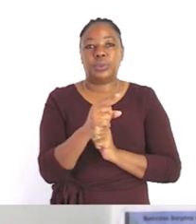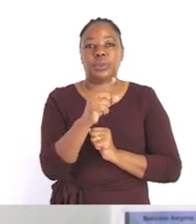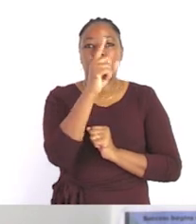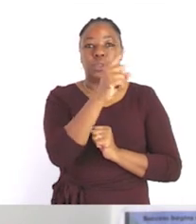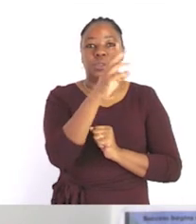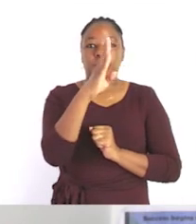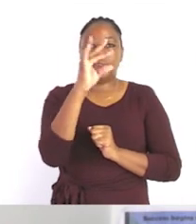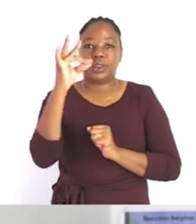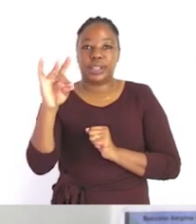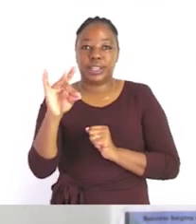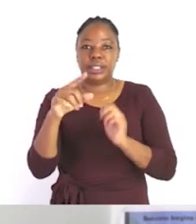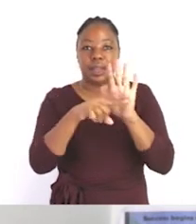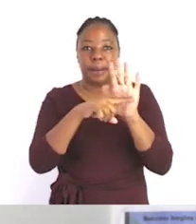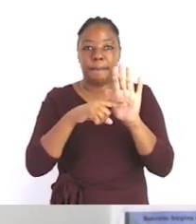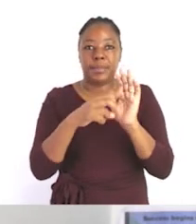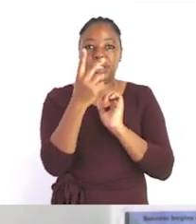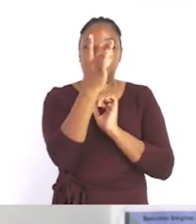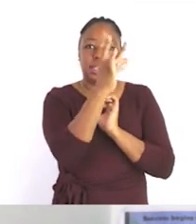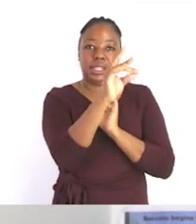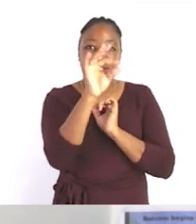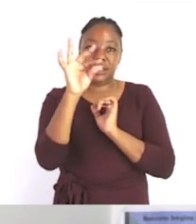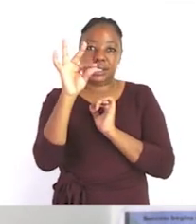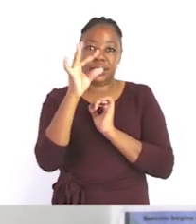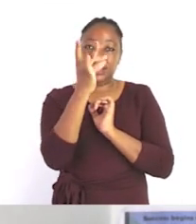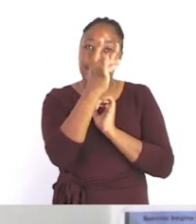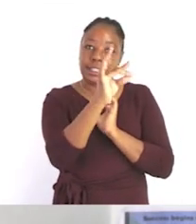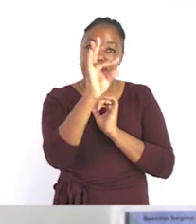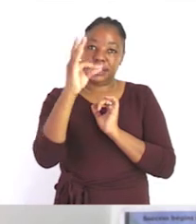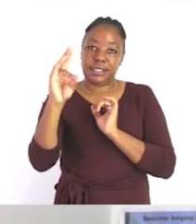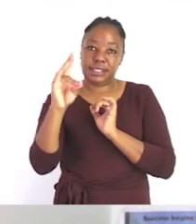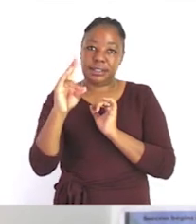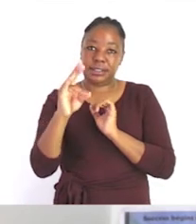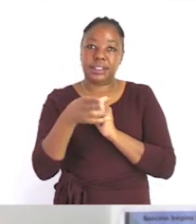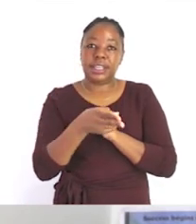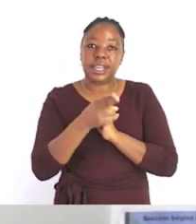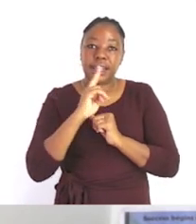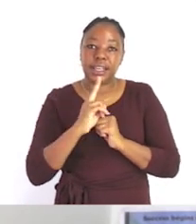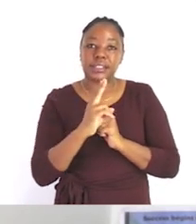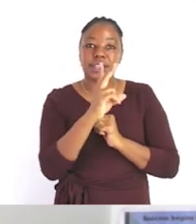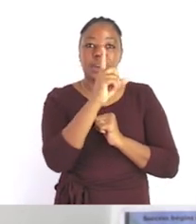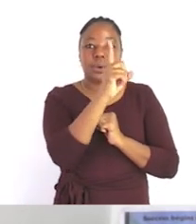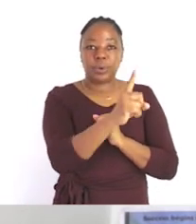248 minus 87 equals